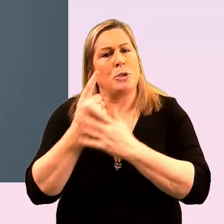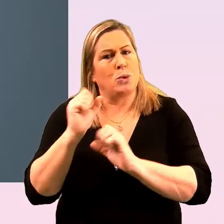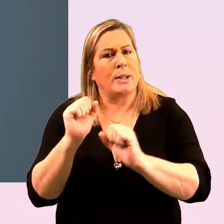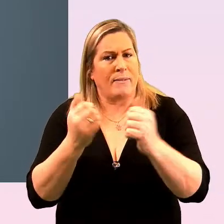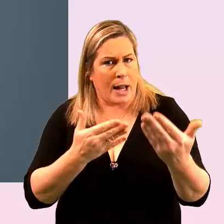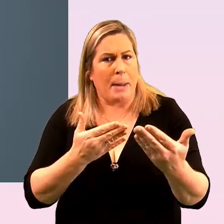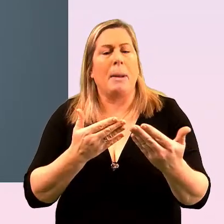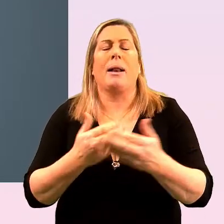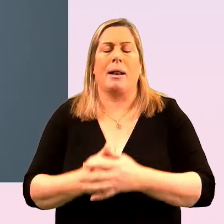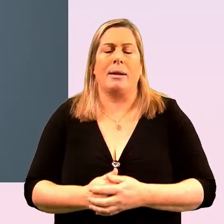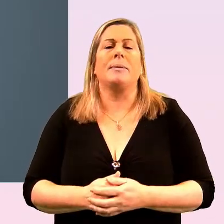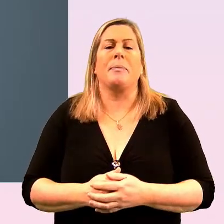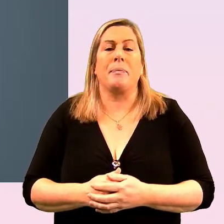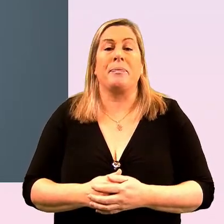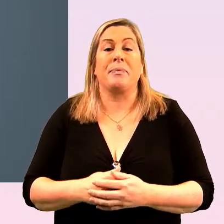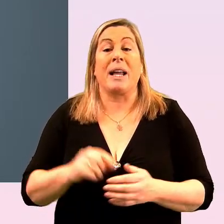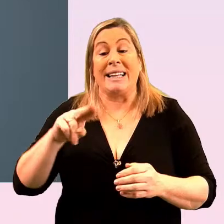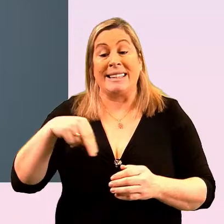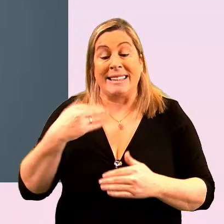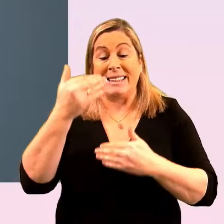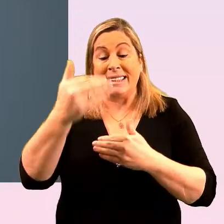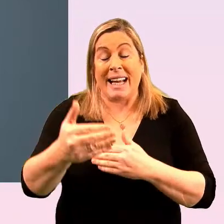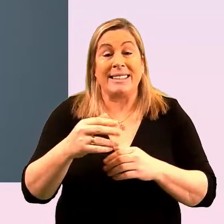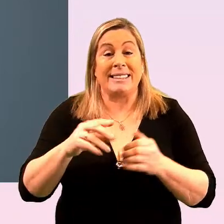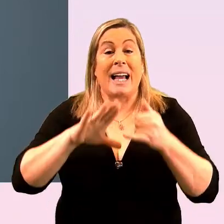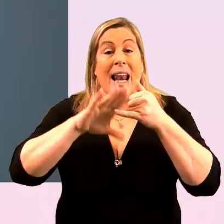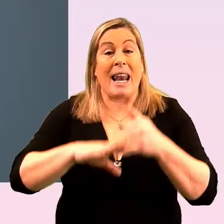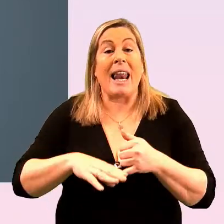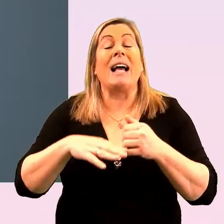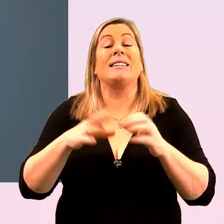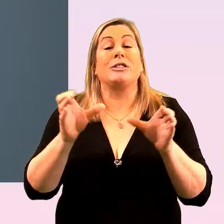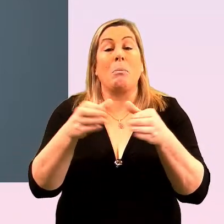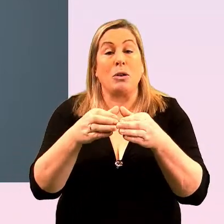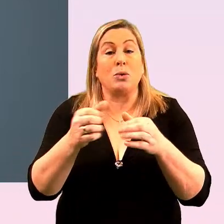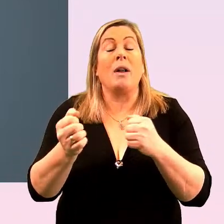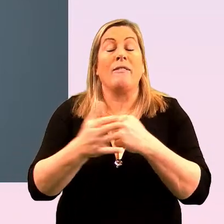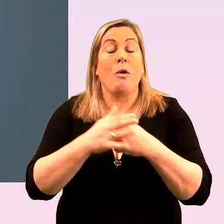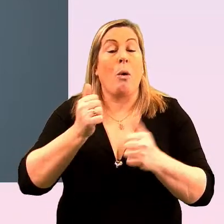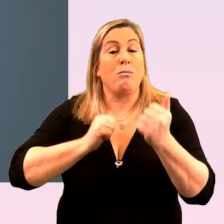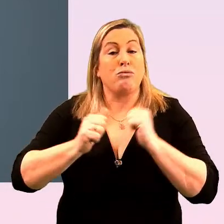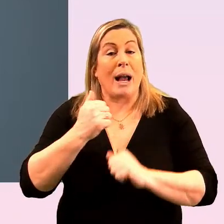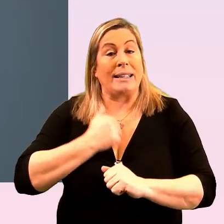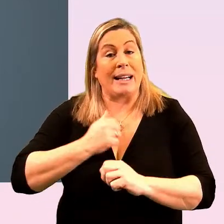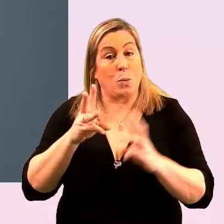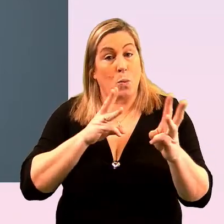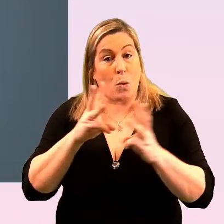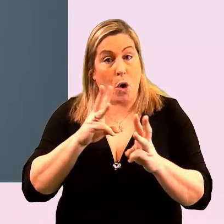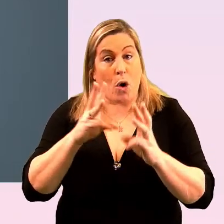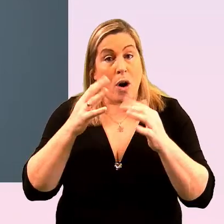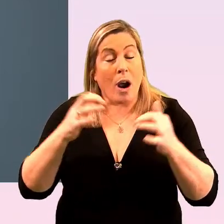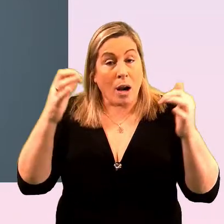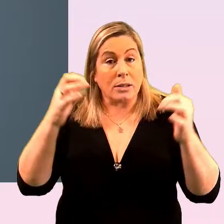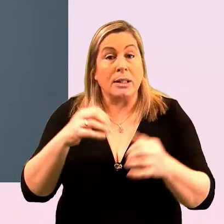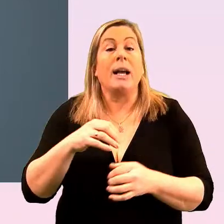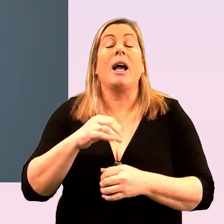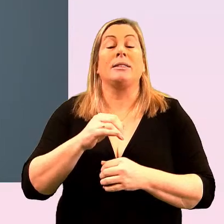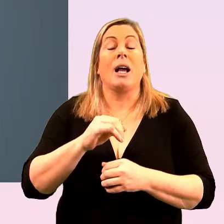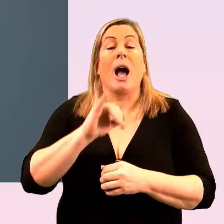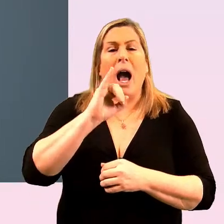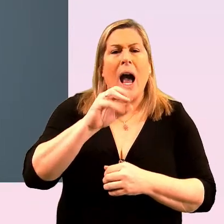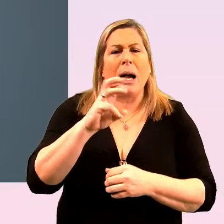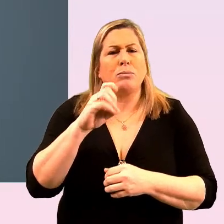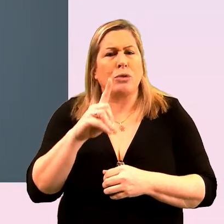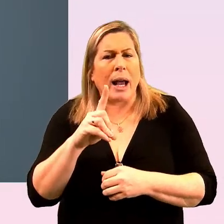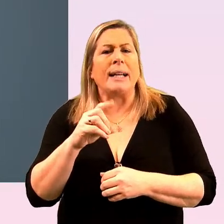available. Up next, we have our last module of our Pride at Work conference. It's with our iPride